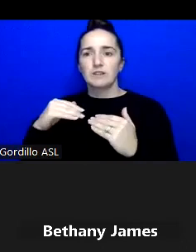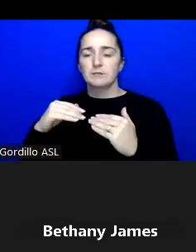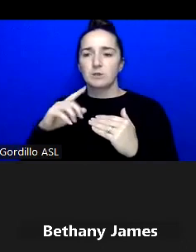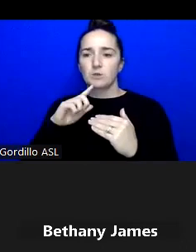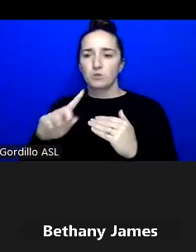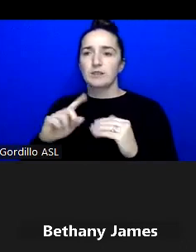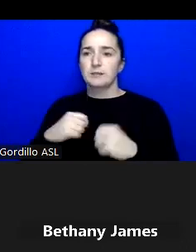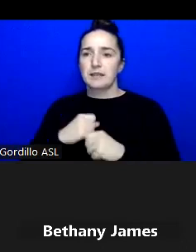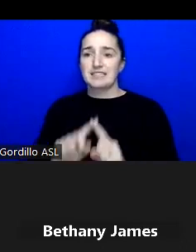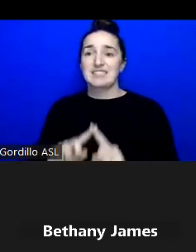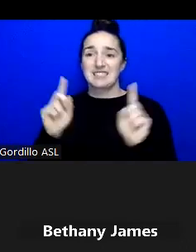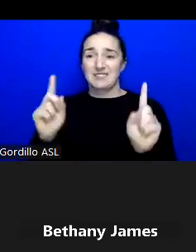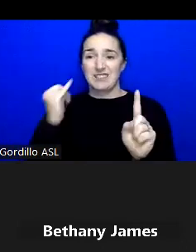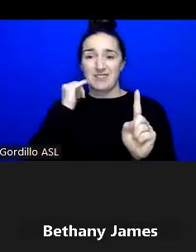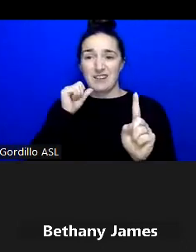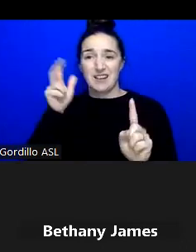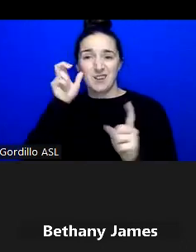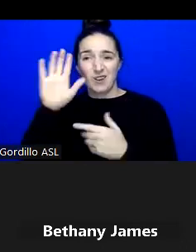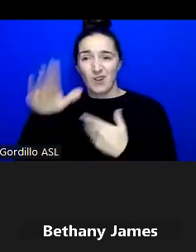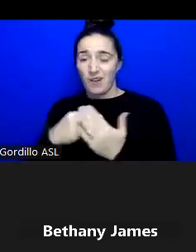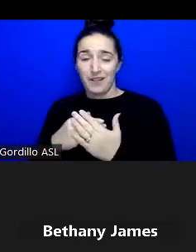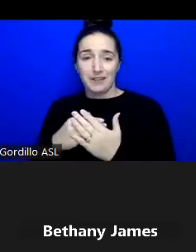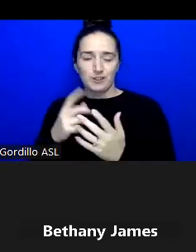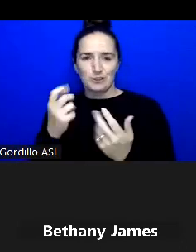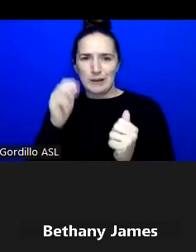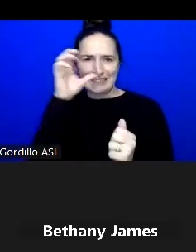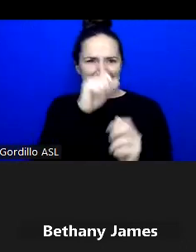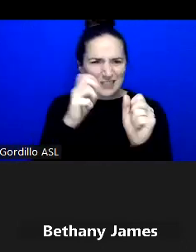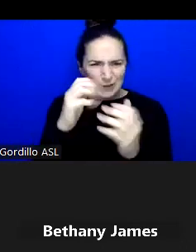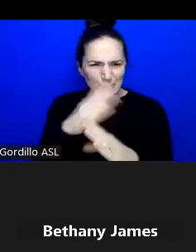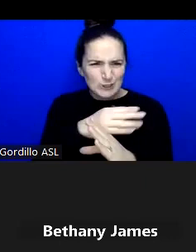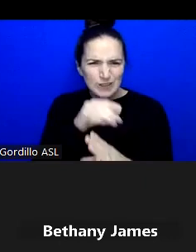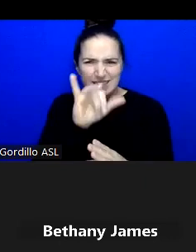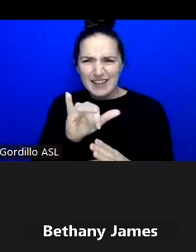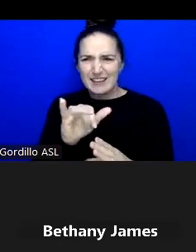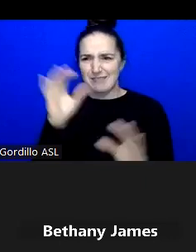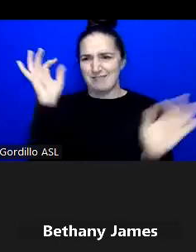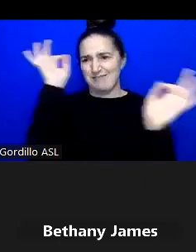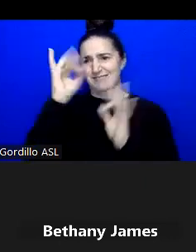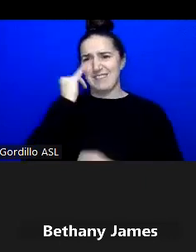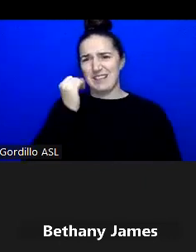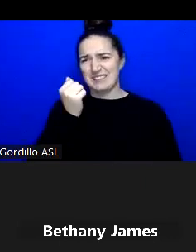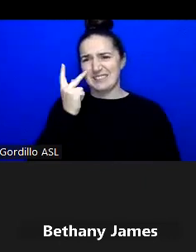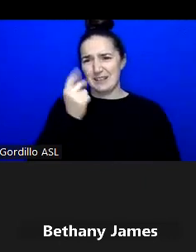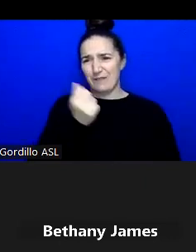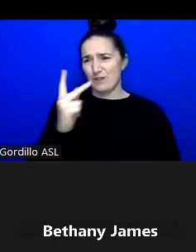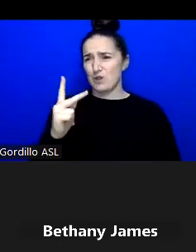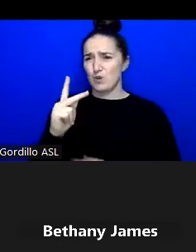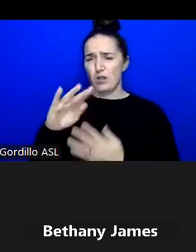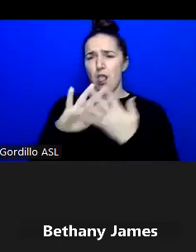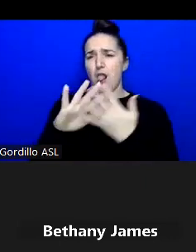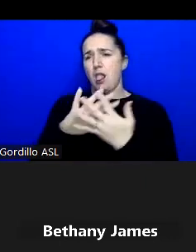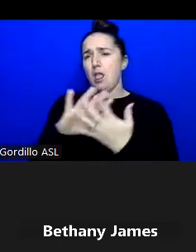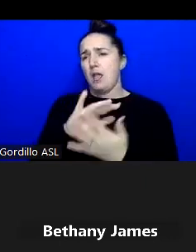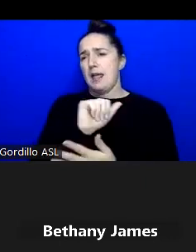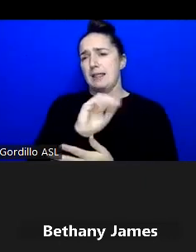pieces. They're like, okay, does anybody know what song this is? No, I have no idea what song this is if I'm only seeing like a couple of faded letters here and there on the page. And then